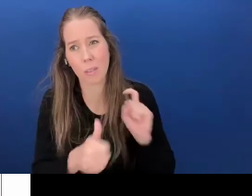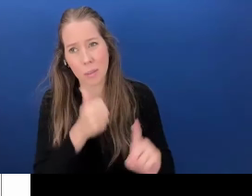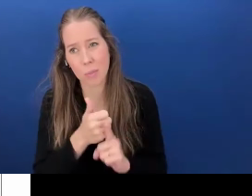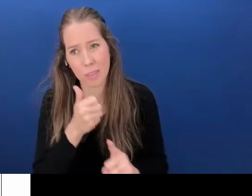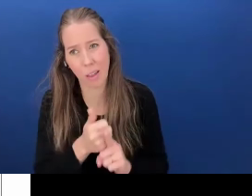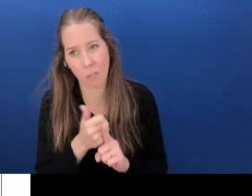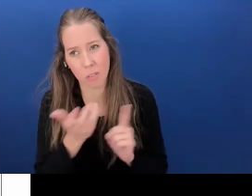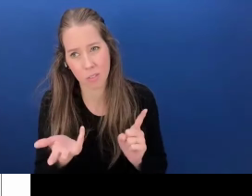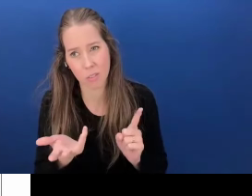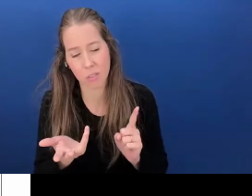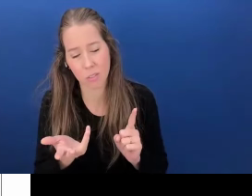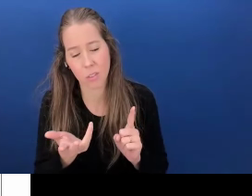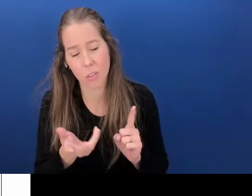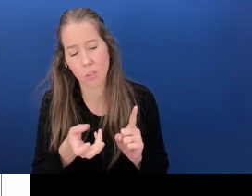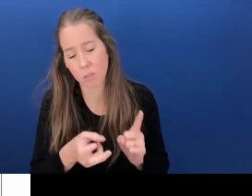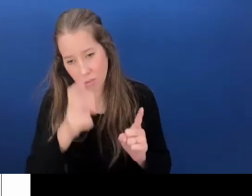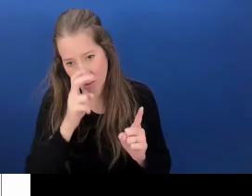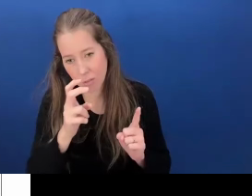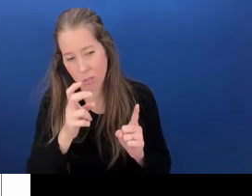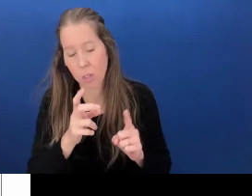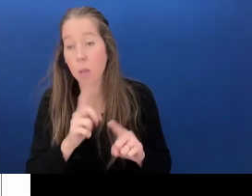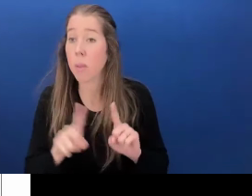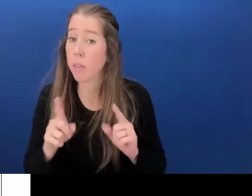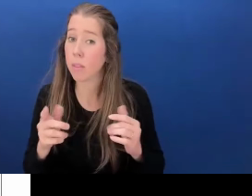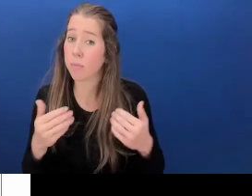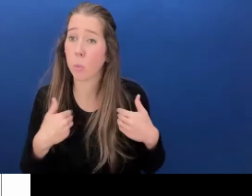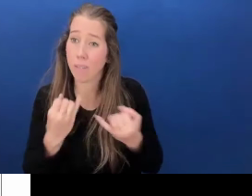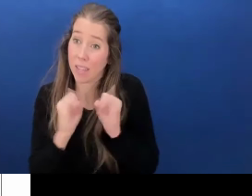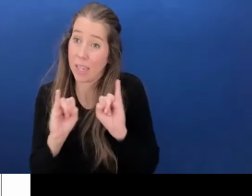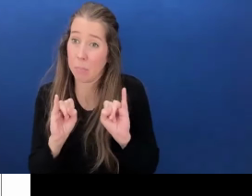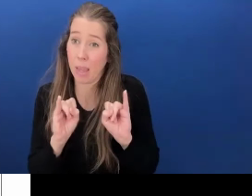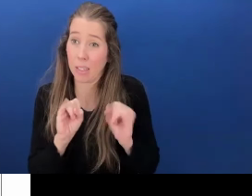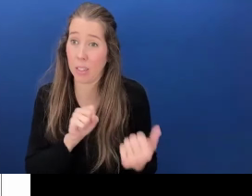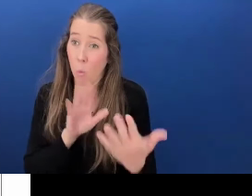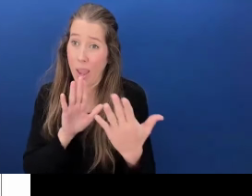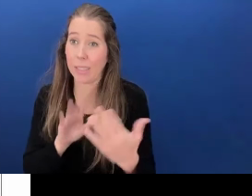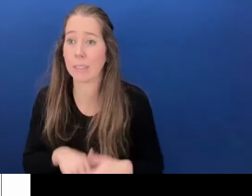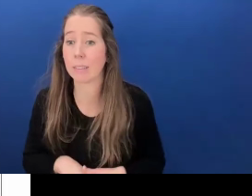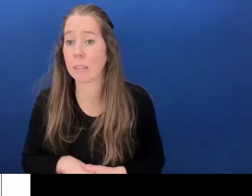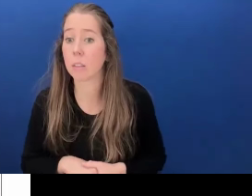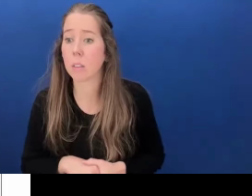test. So there are those independent ways that they can do it, like doing it at home. Yeah, Lisa.